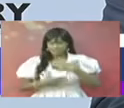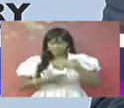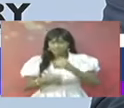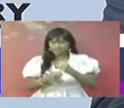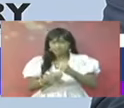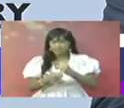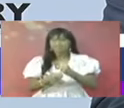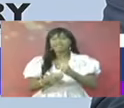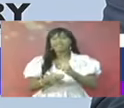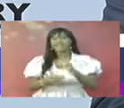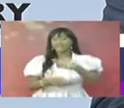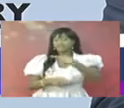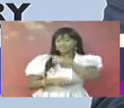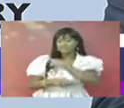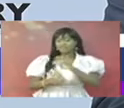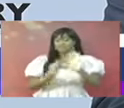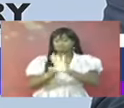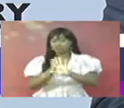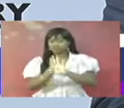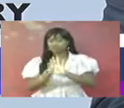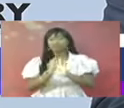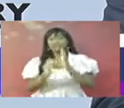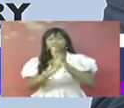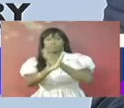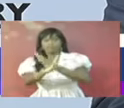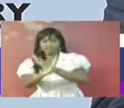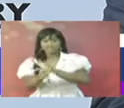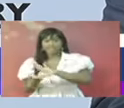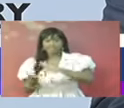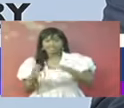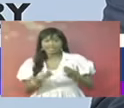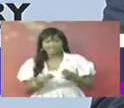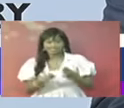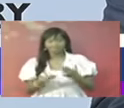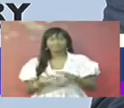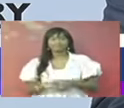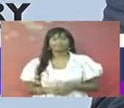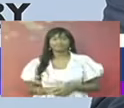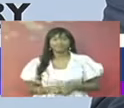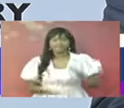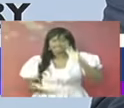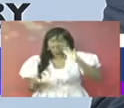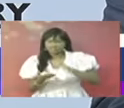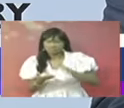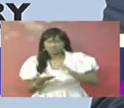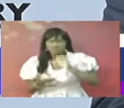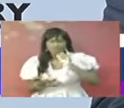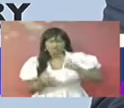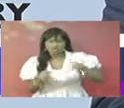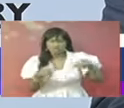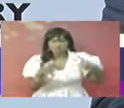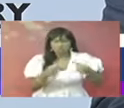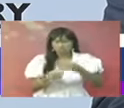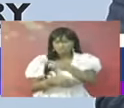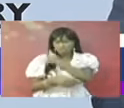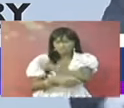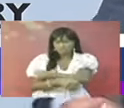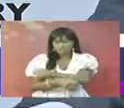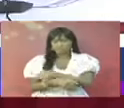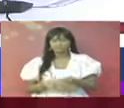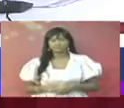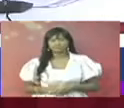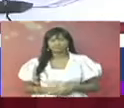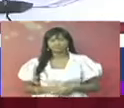vaccines that it will prevent death and it will prevent severe disease, thereby decreasing hospitalization. Thank you,